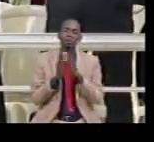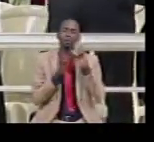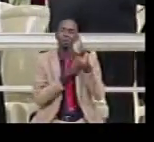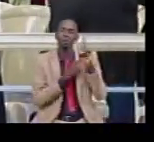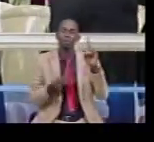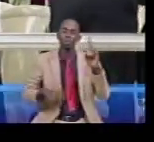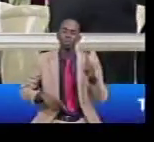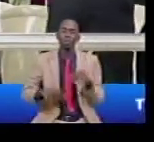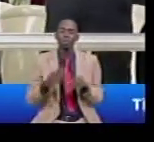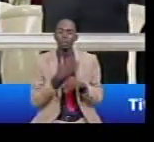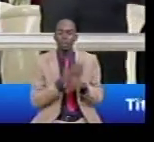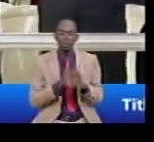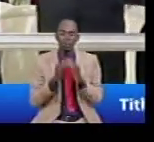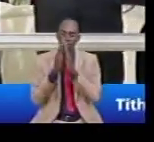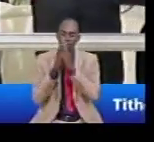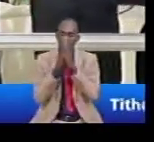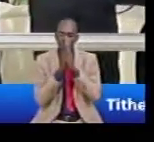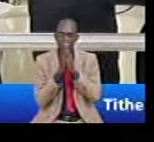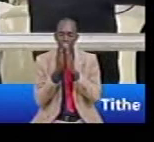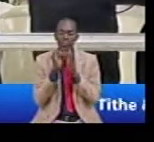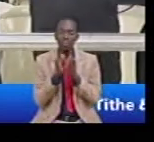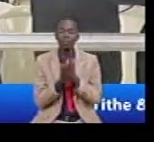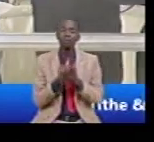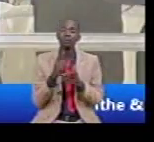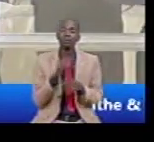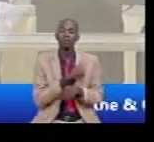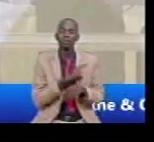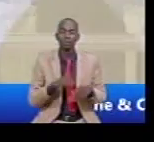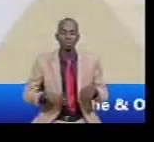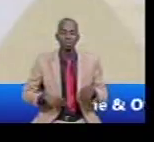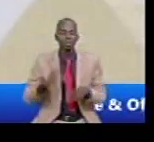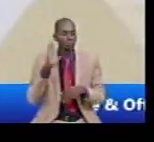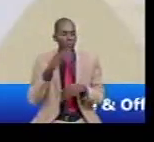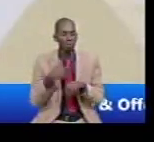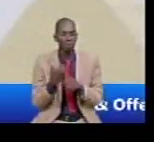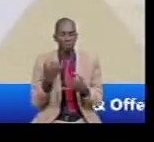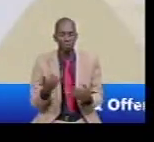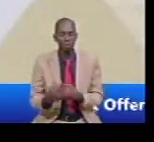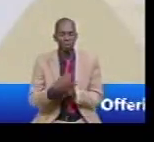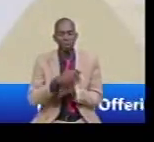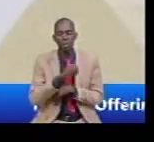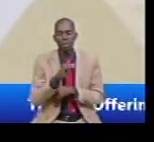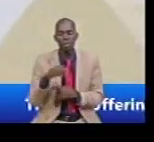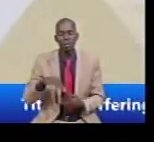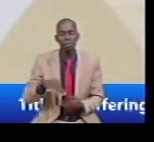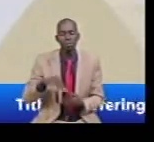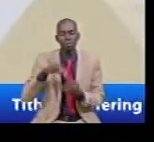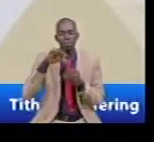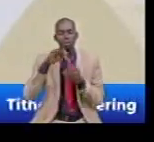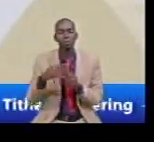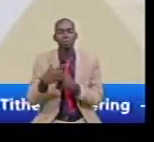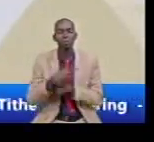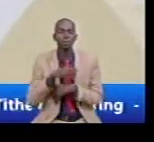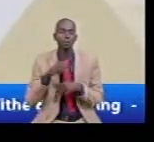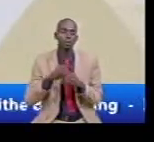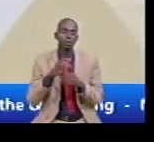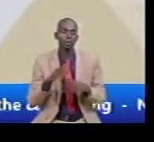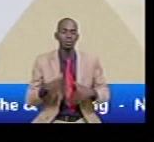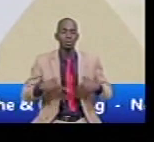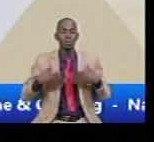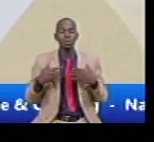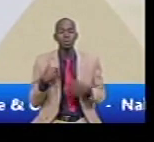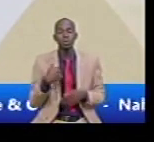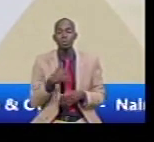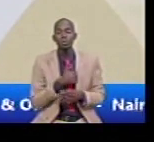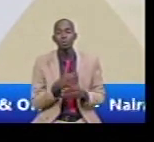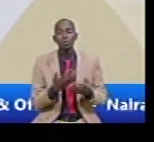that today it will be a special day in your life. Want to pray for the man of God, a